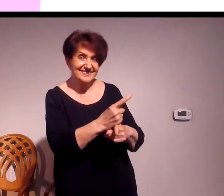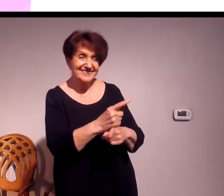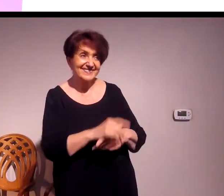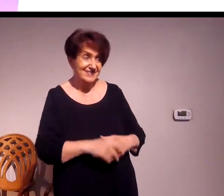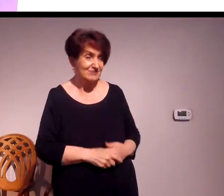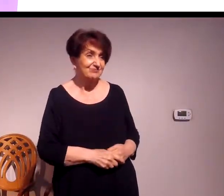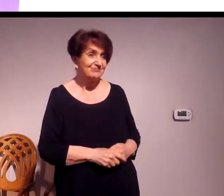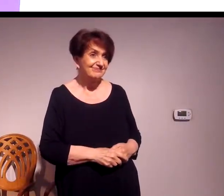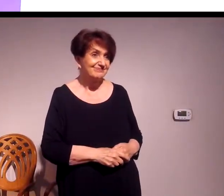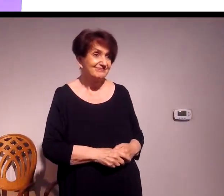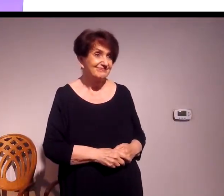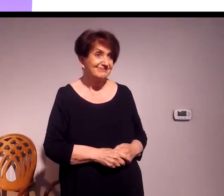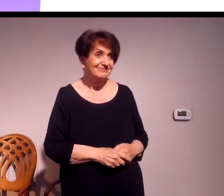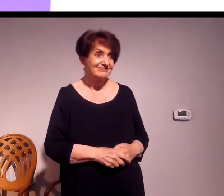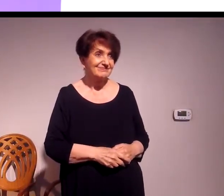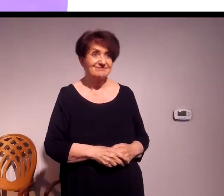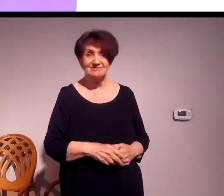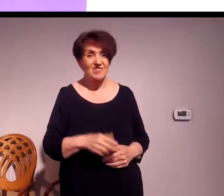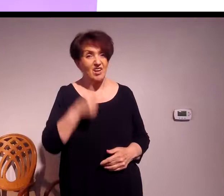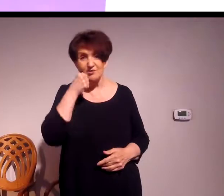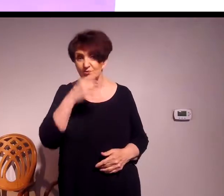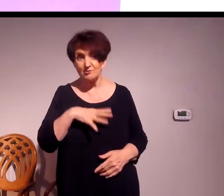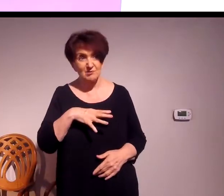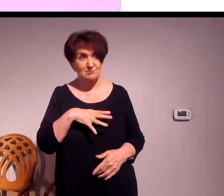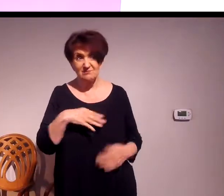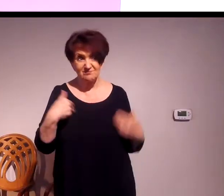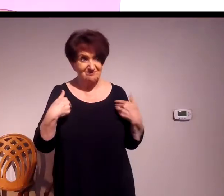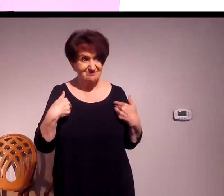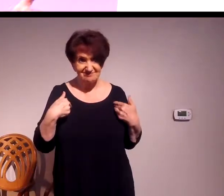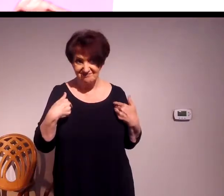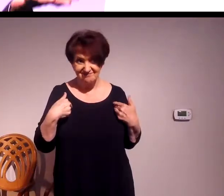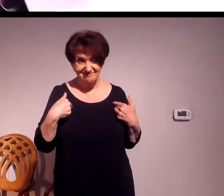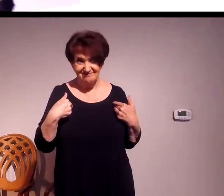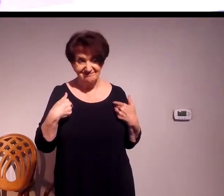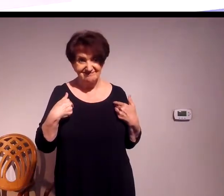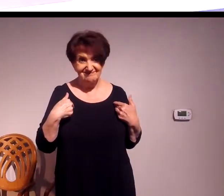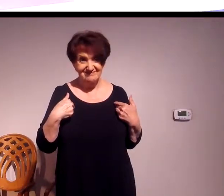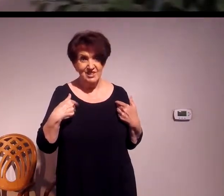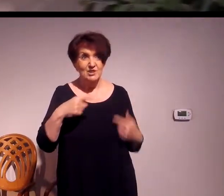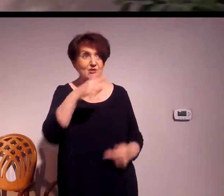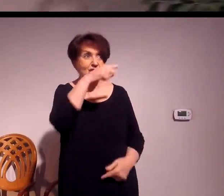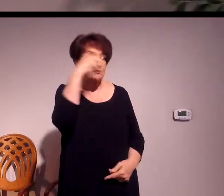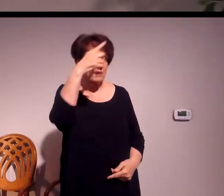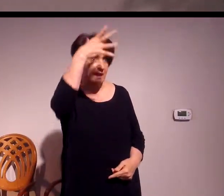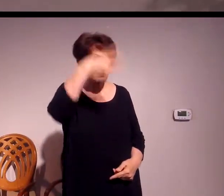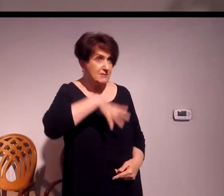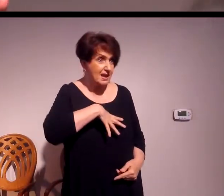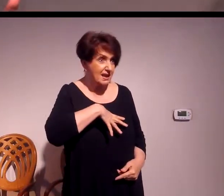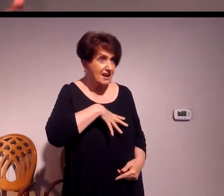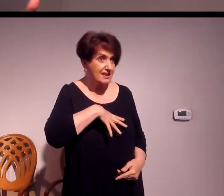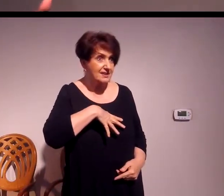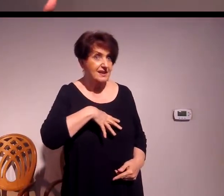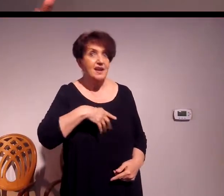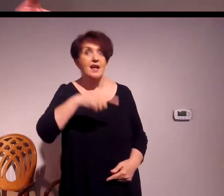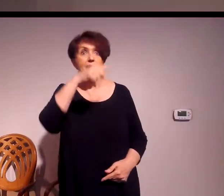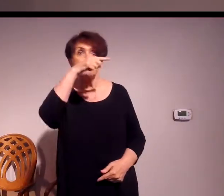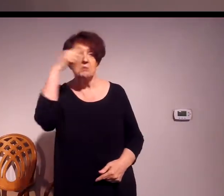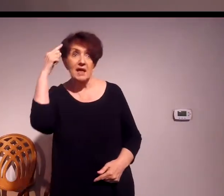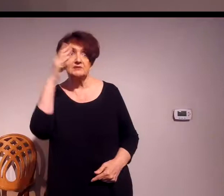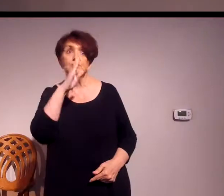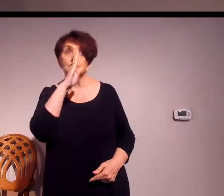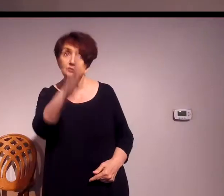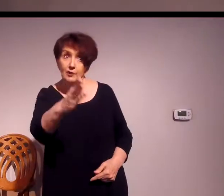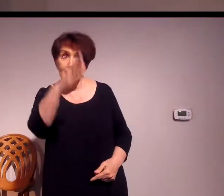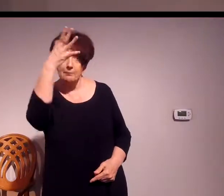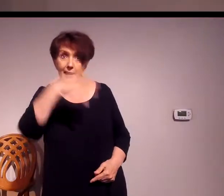Matter of fact, you don't get a female at all up here. You got a black male and a black heterosexual male